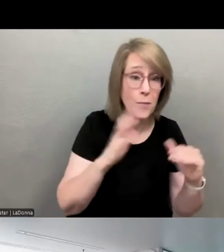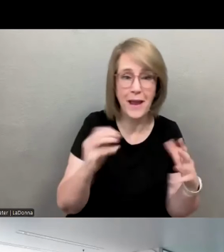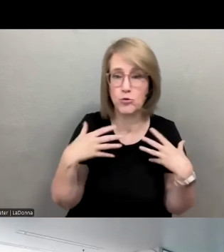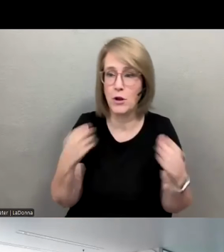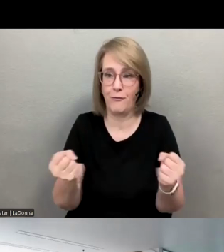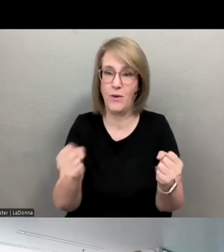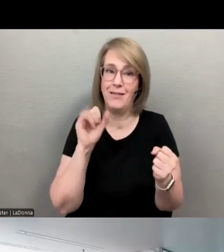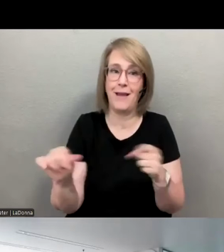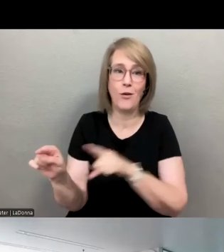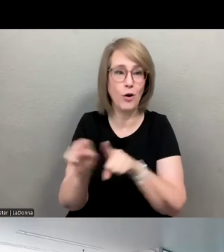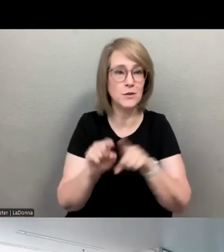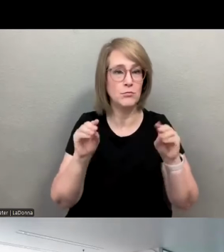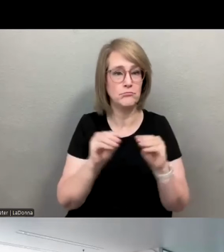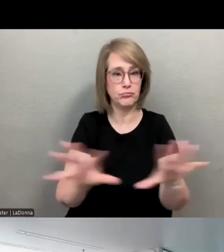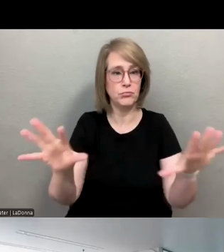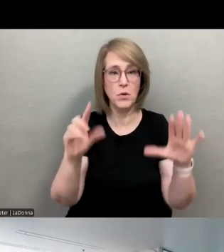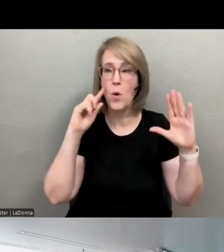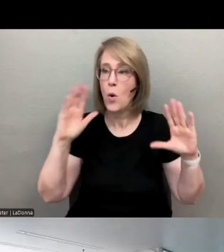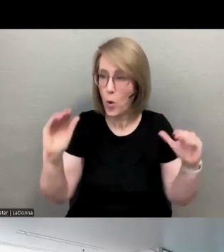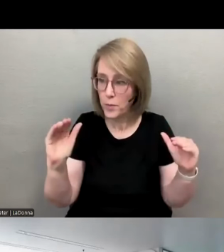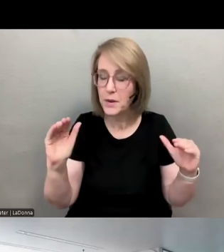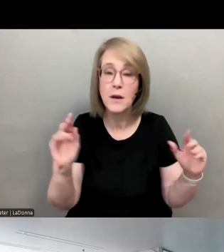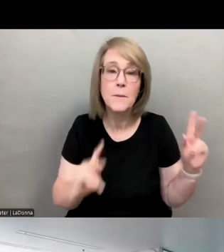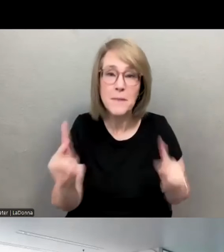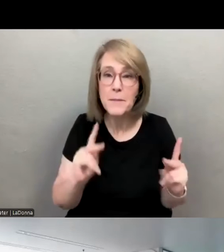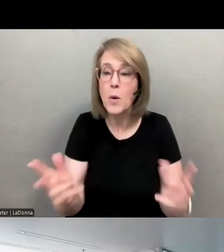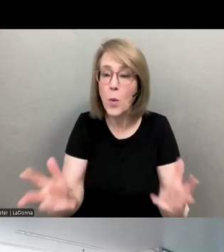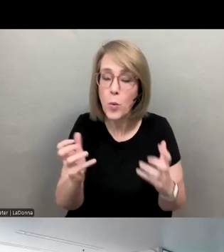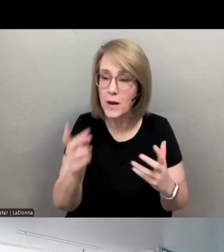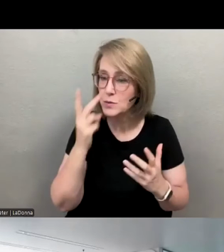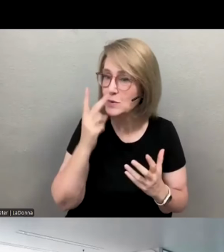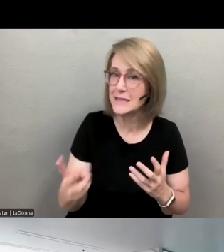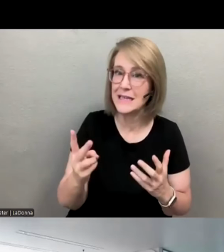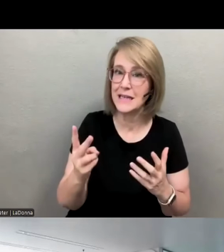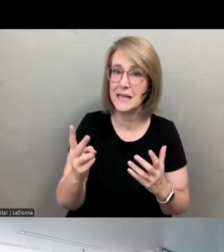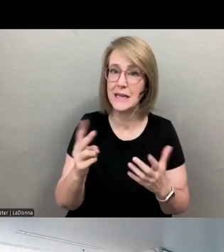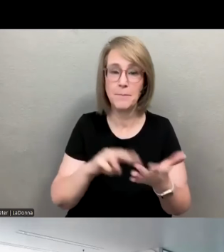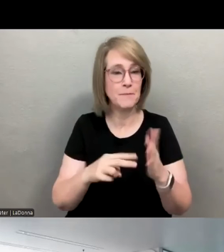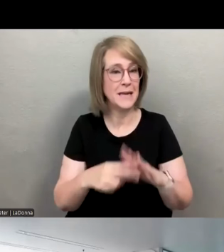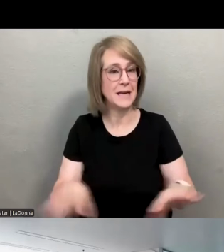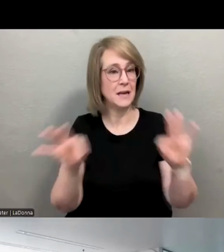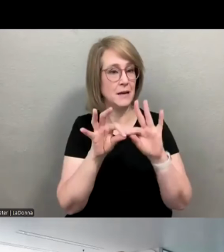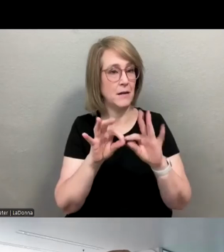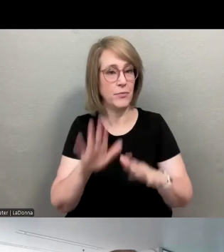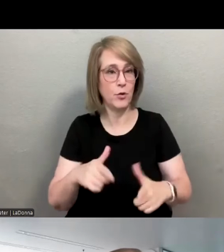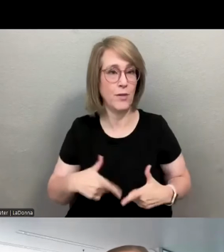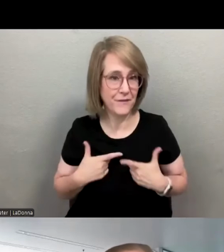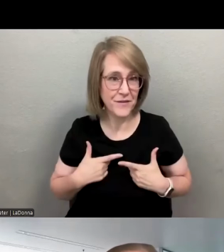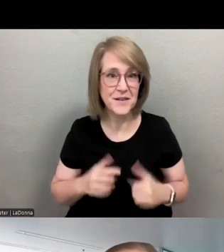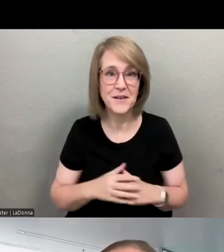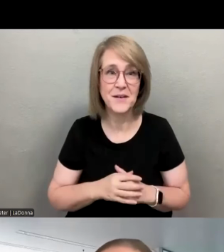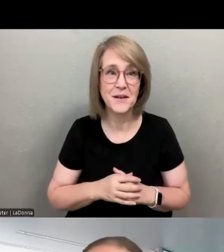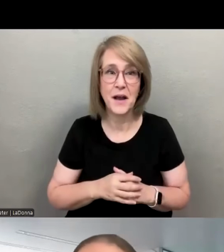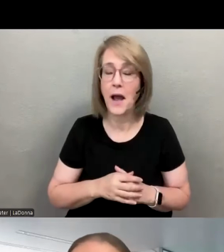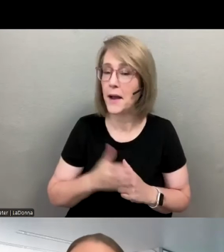hope and people want to seek a meaning in their life and a life worth living. So I'm smelling